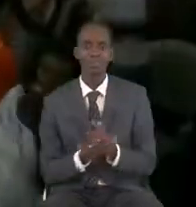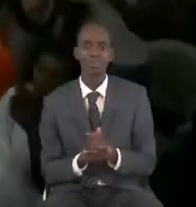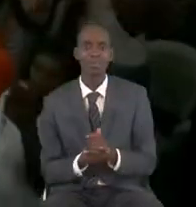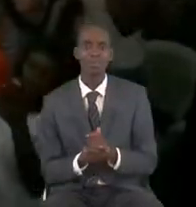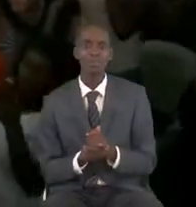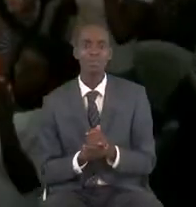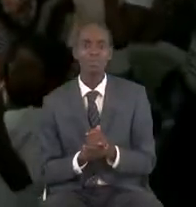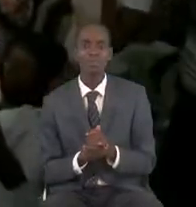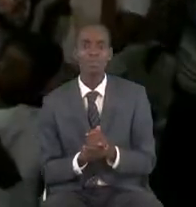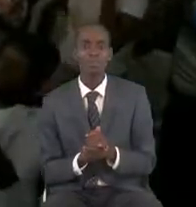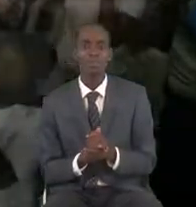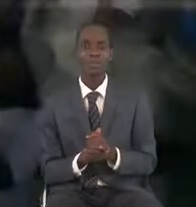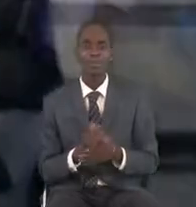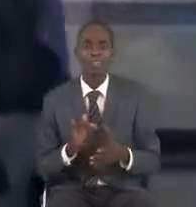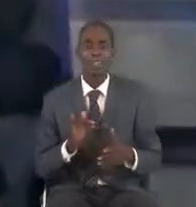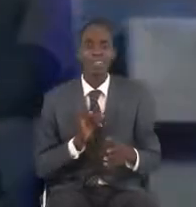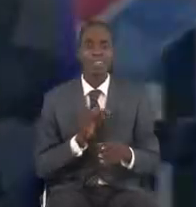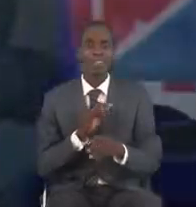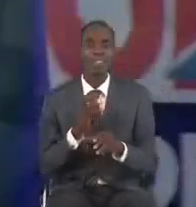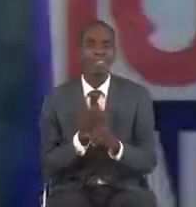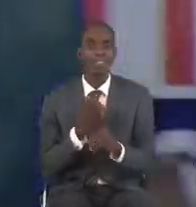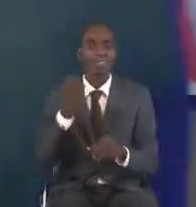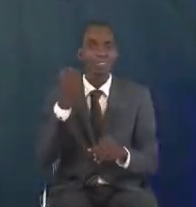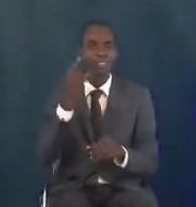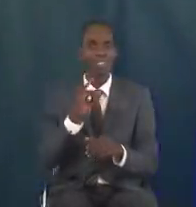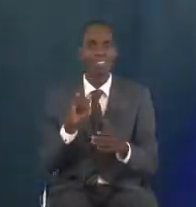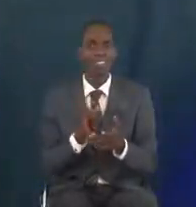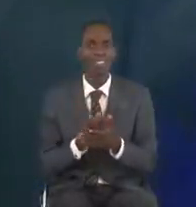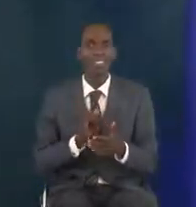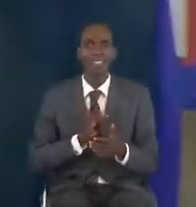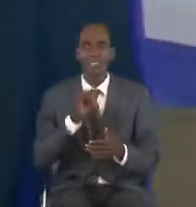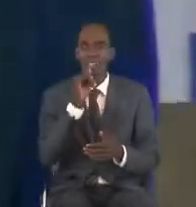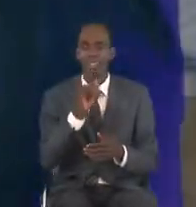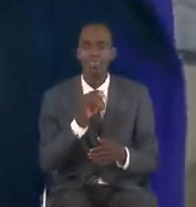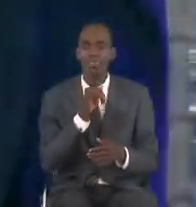Well, I guess you will understand that I'm not very familiar